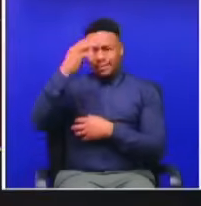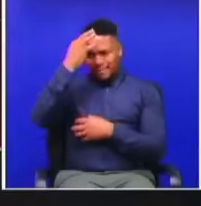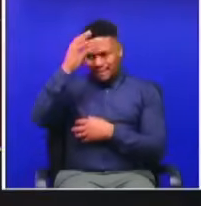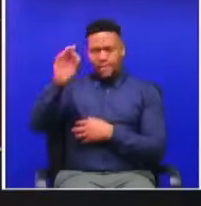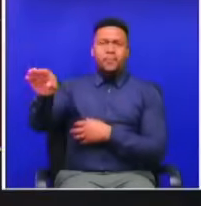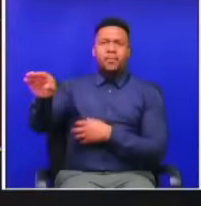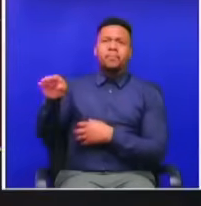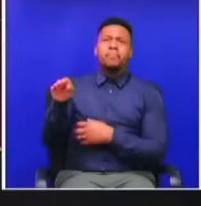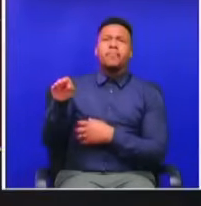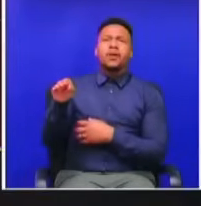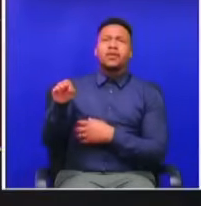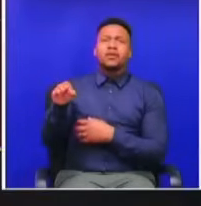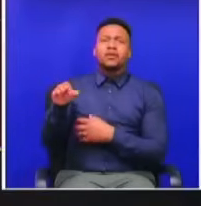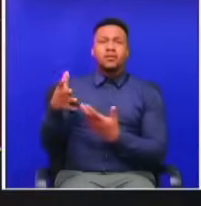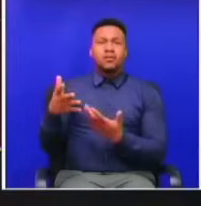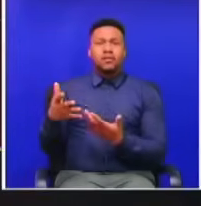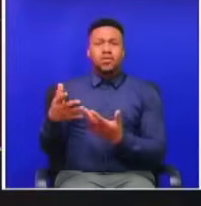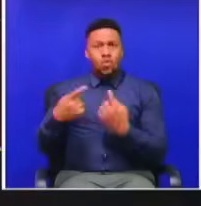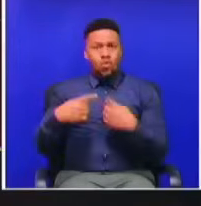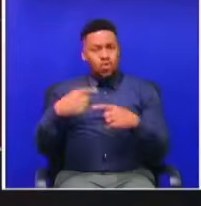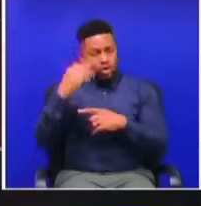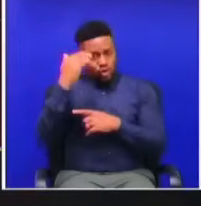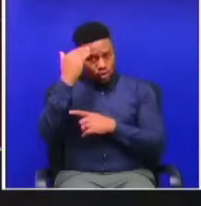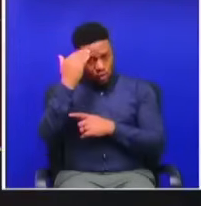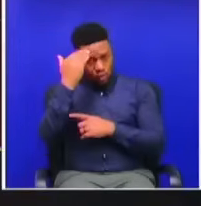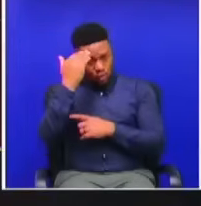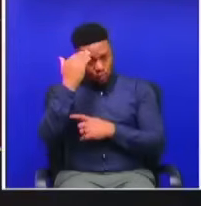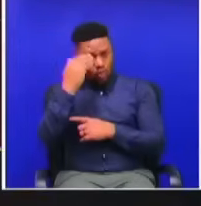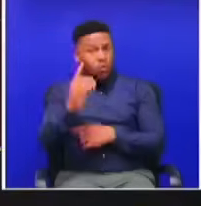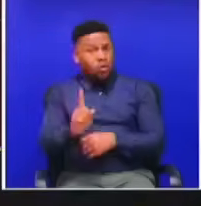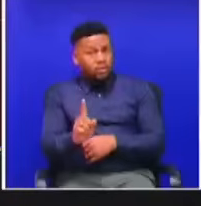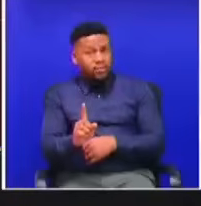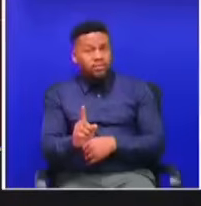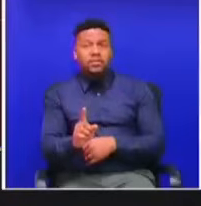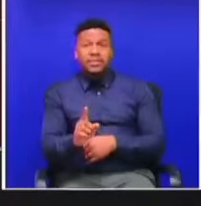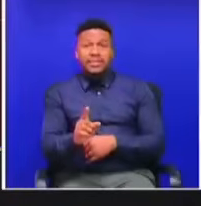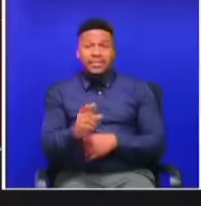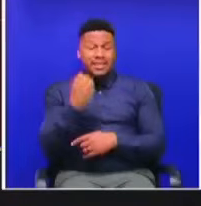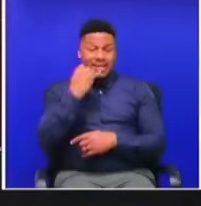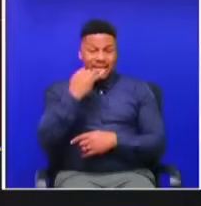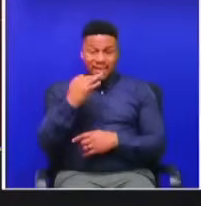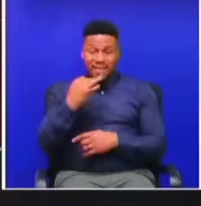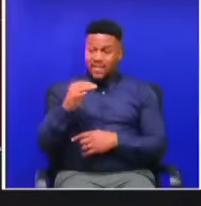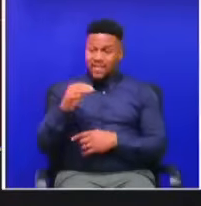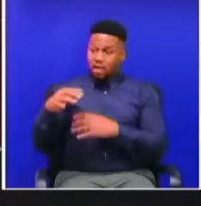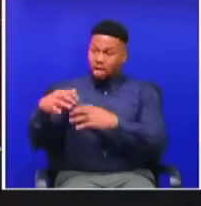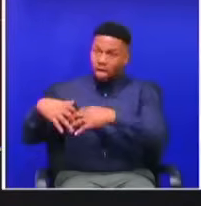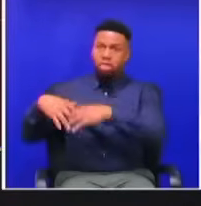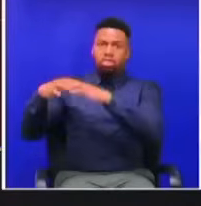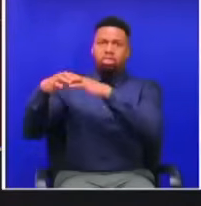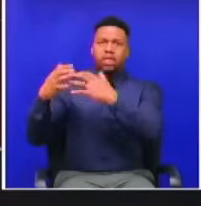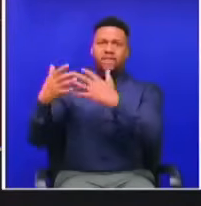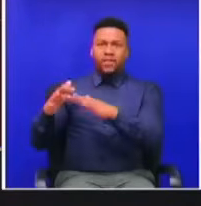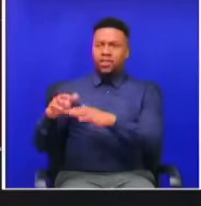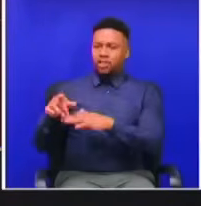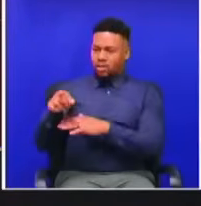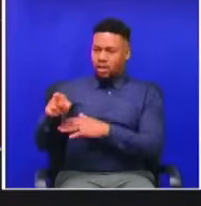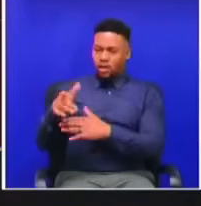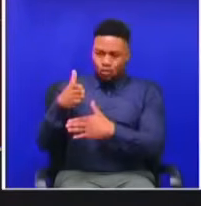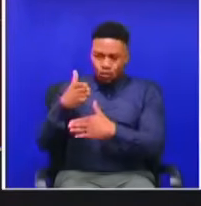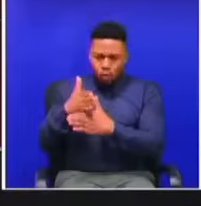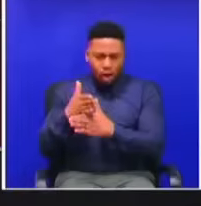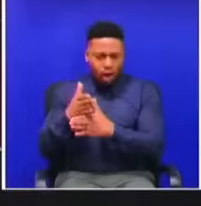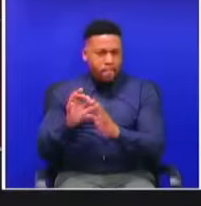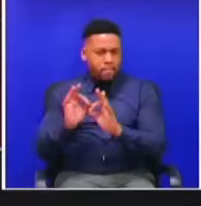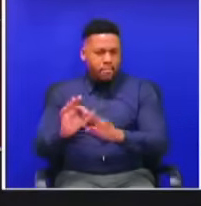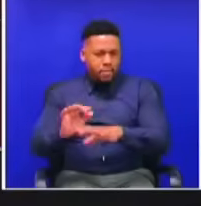that those state-owned financial services will operate with a greater sensitivity to serve the interests of South